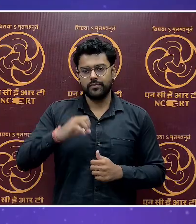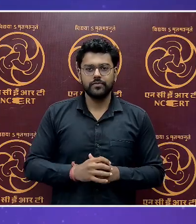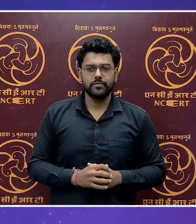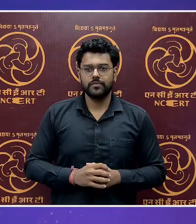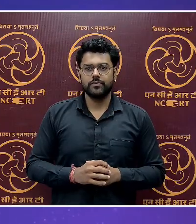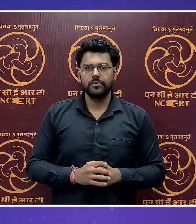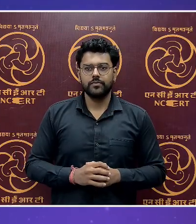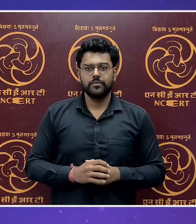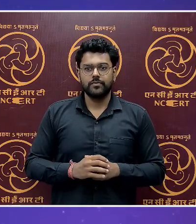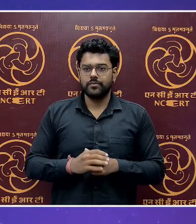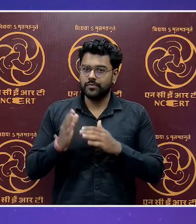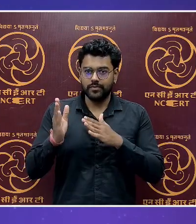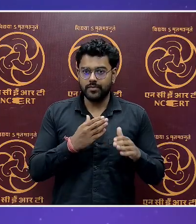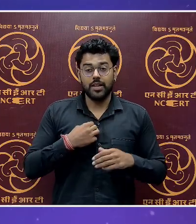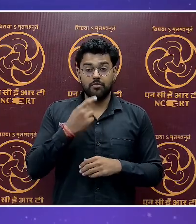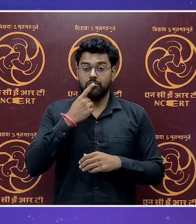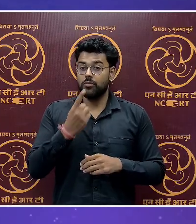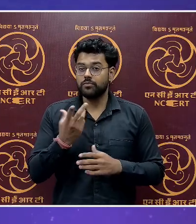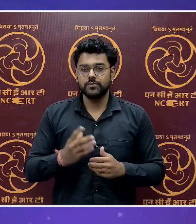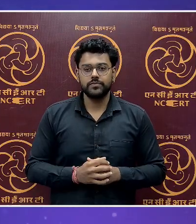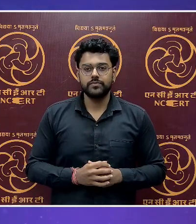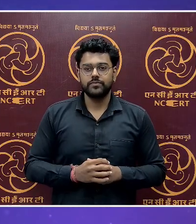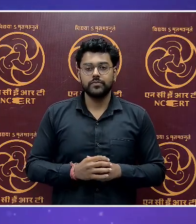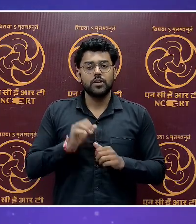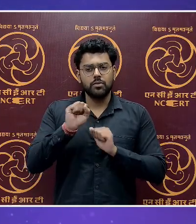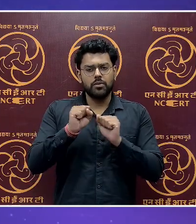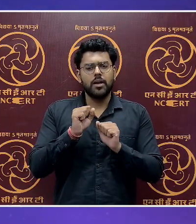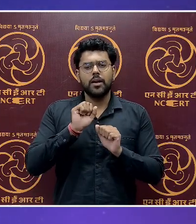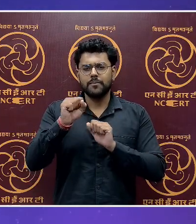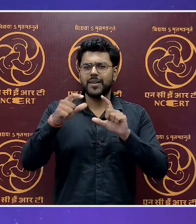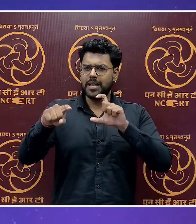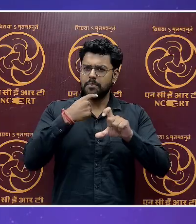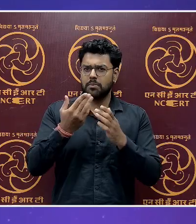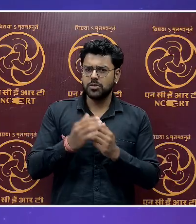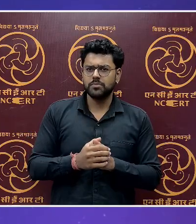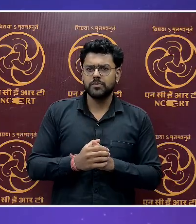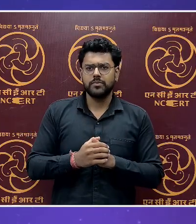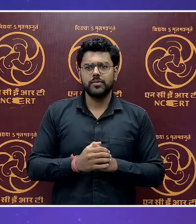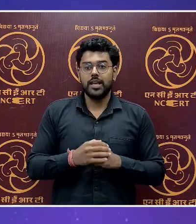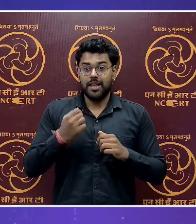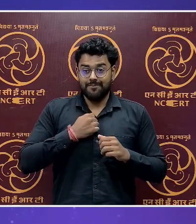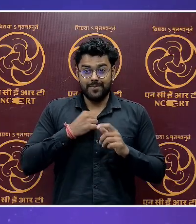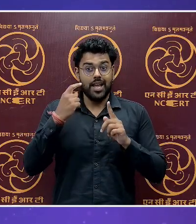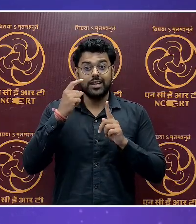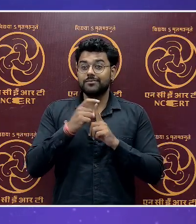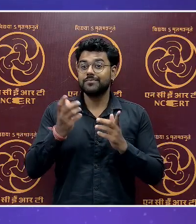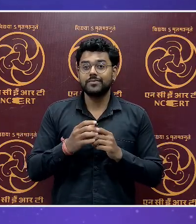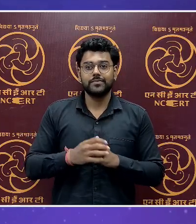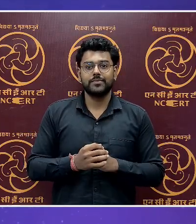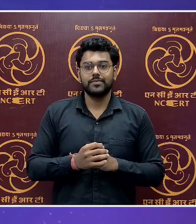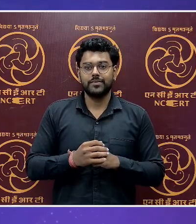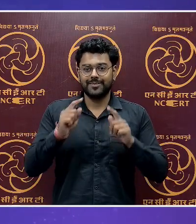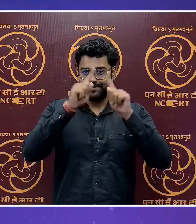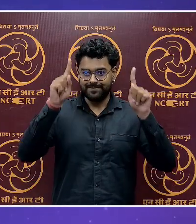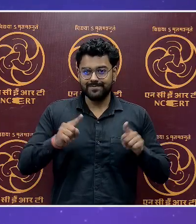8800444059. And let me tell you that you can also write an email to us and our email ID of course is